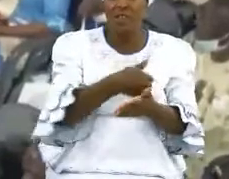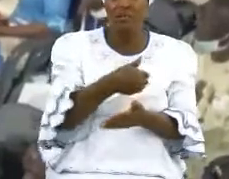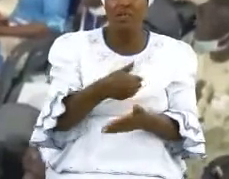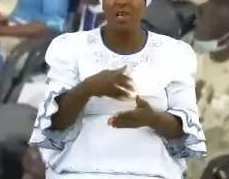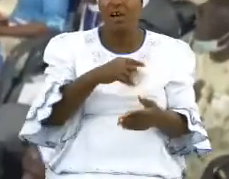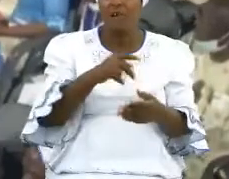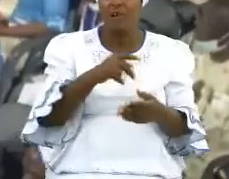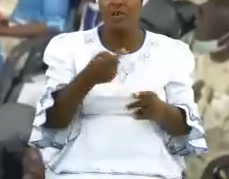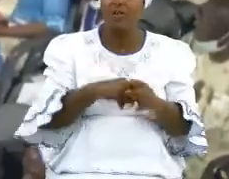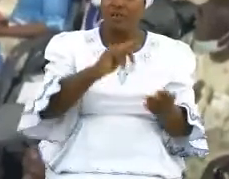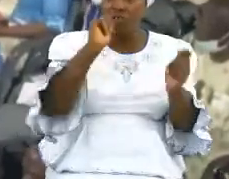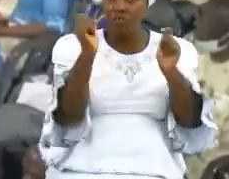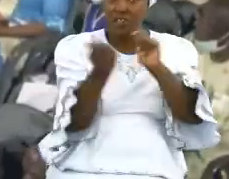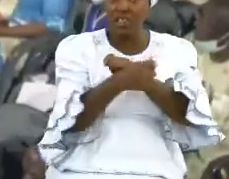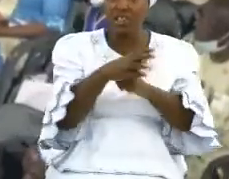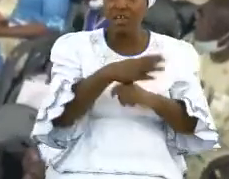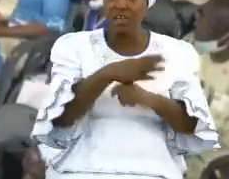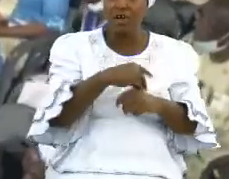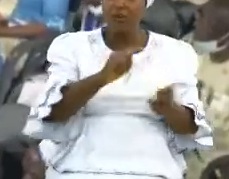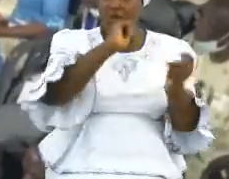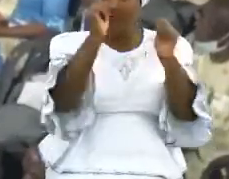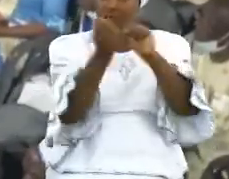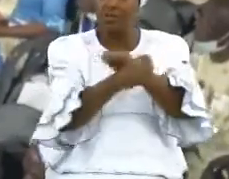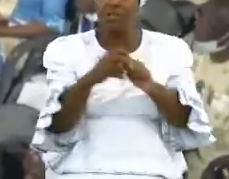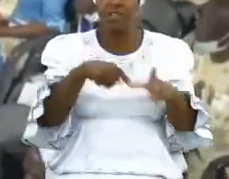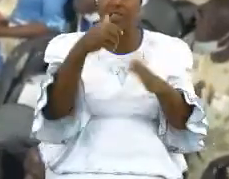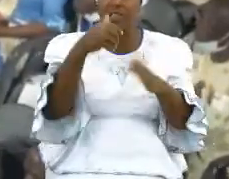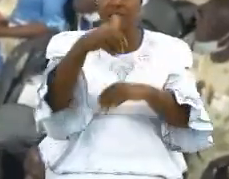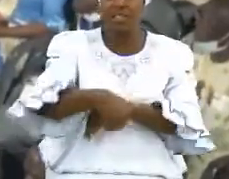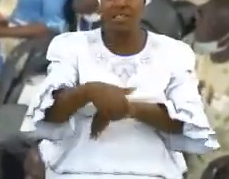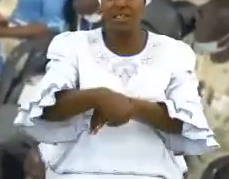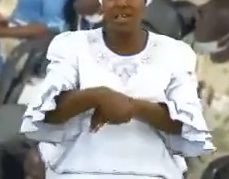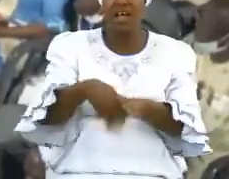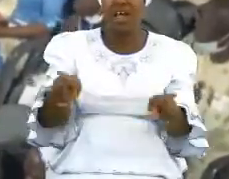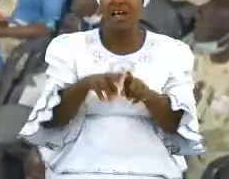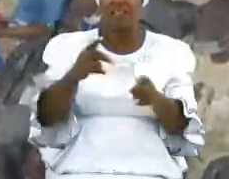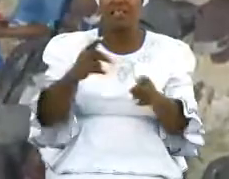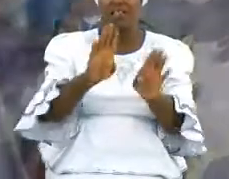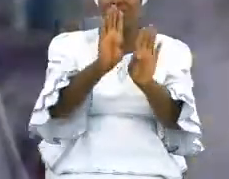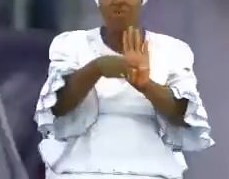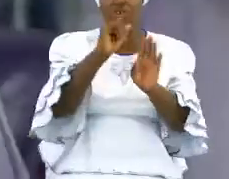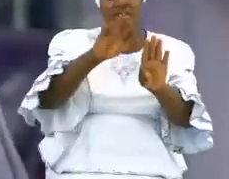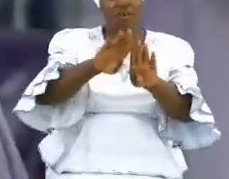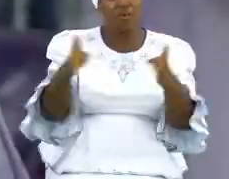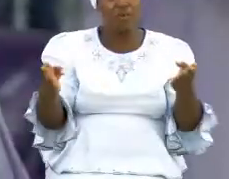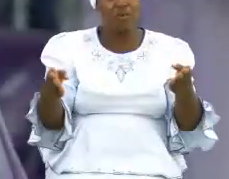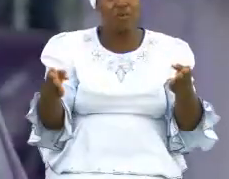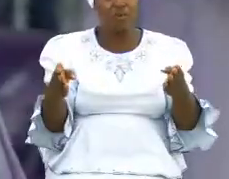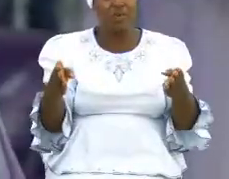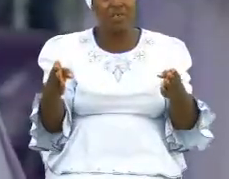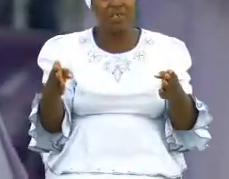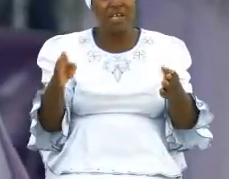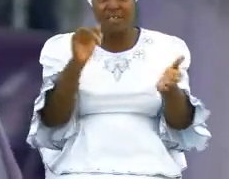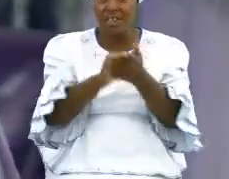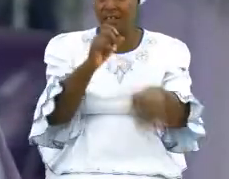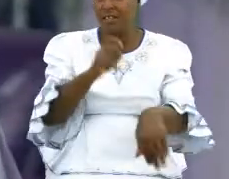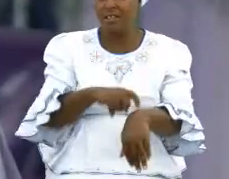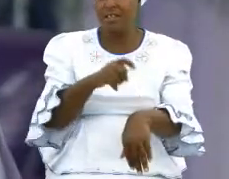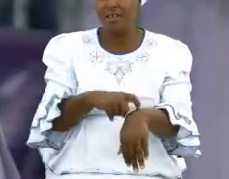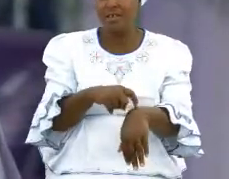reformation, of transformation tonight, as the door is open, that time